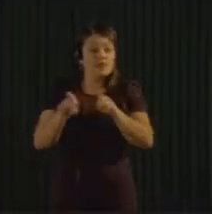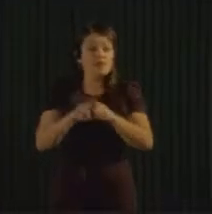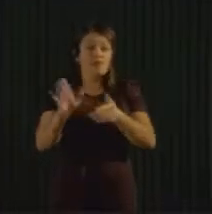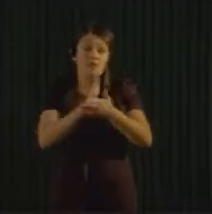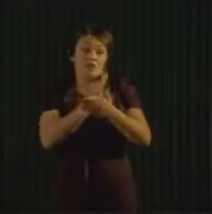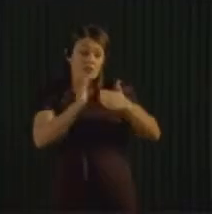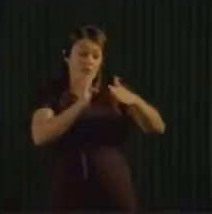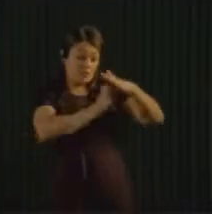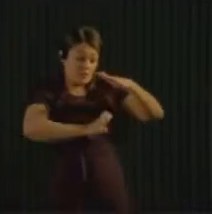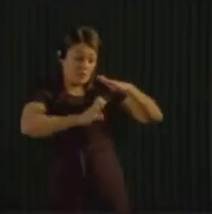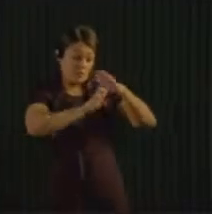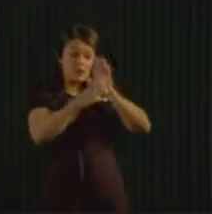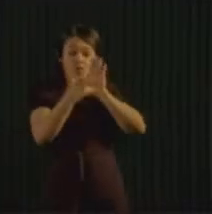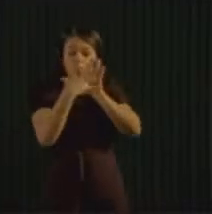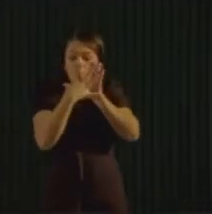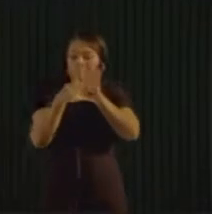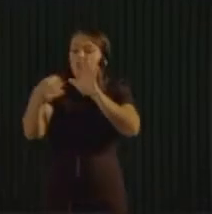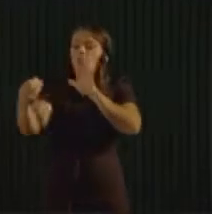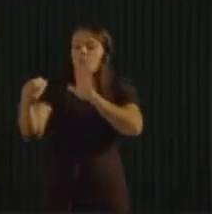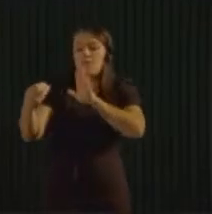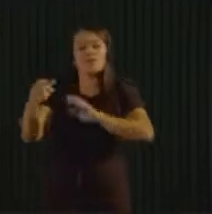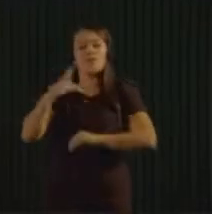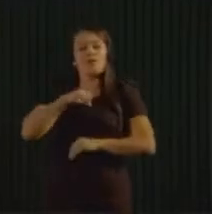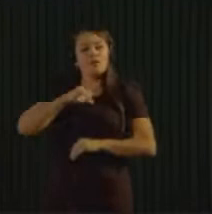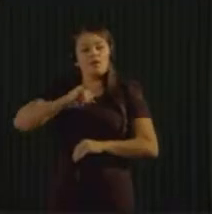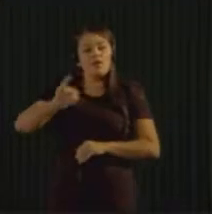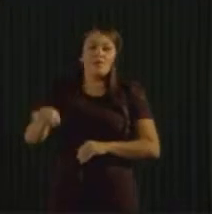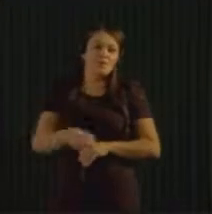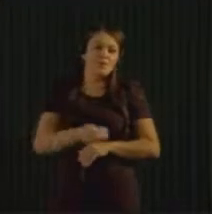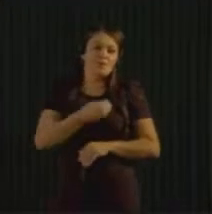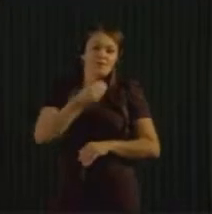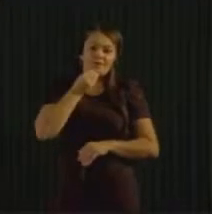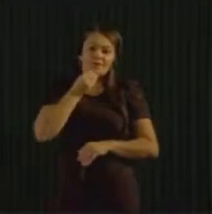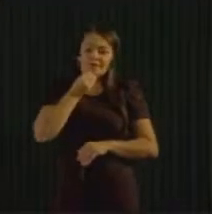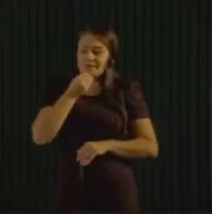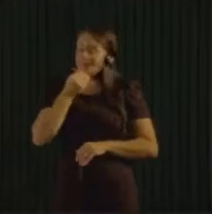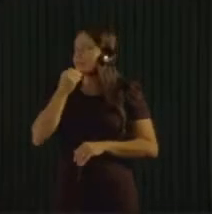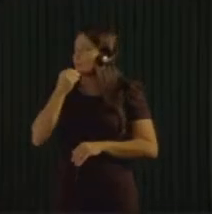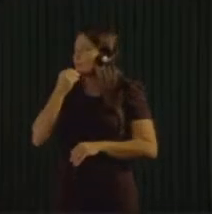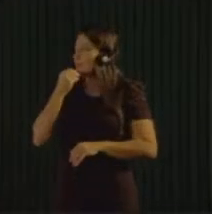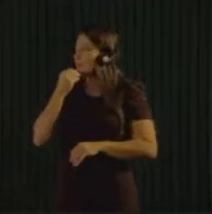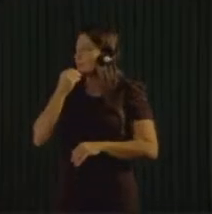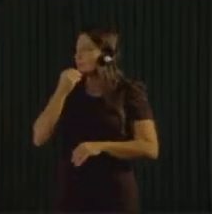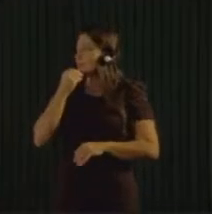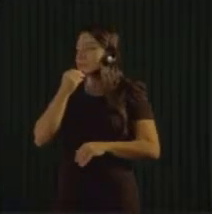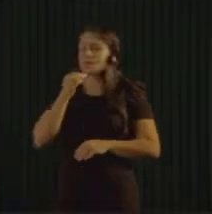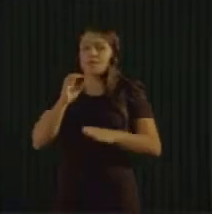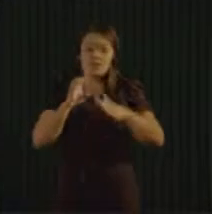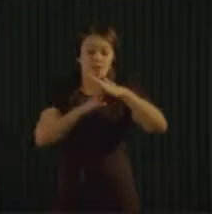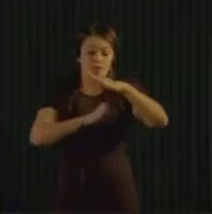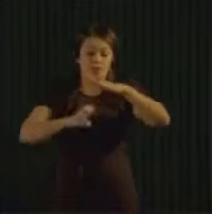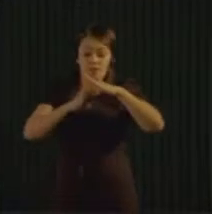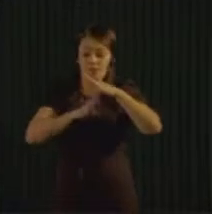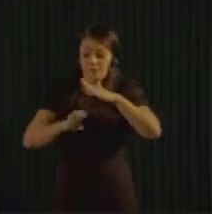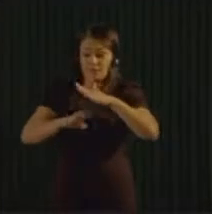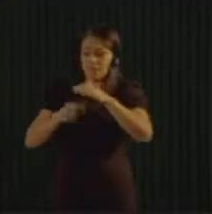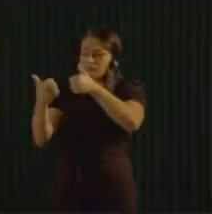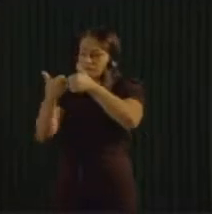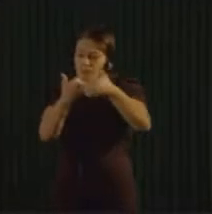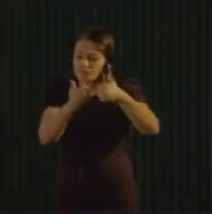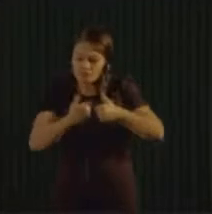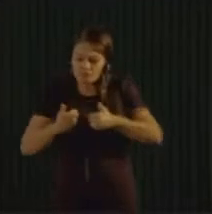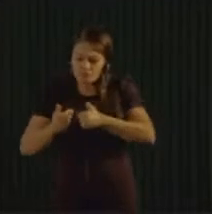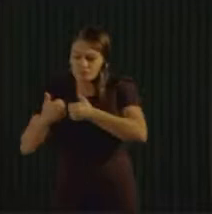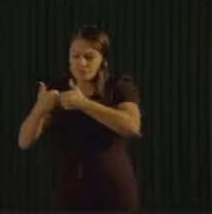shops in the similar same areas or like nearby neighbor areas to come together to actually share their practices, share